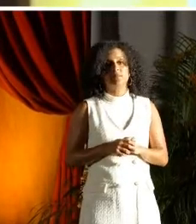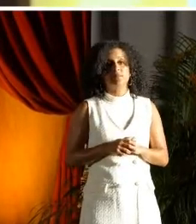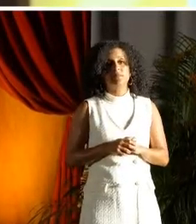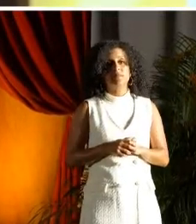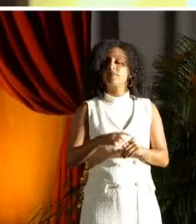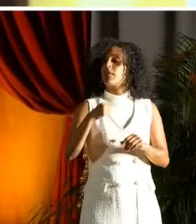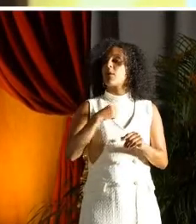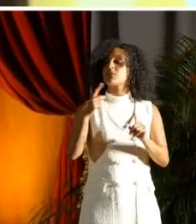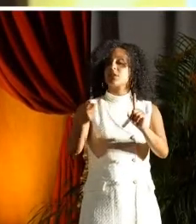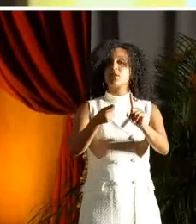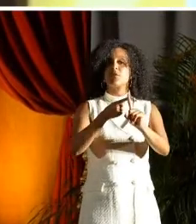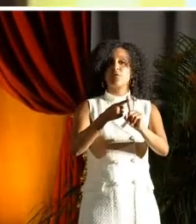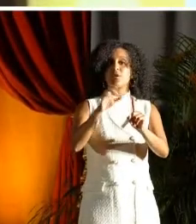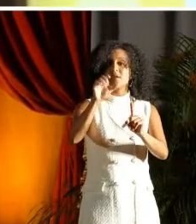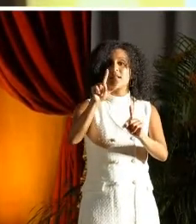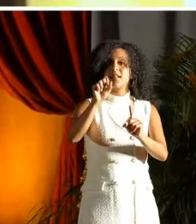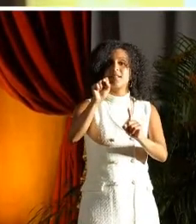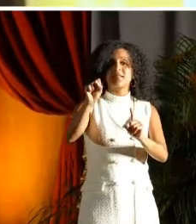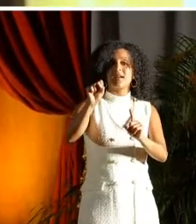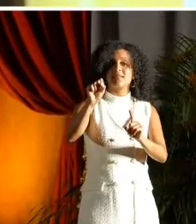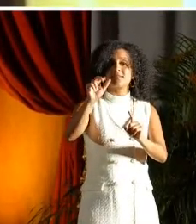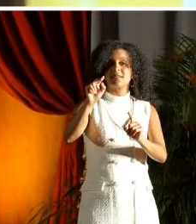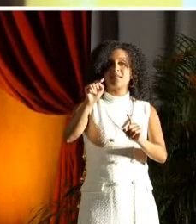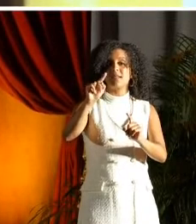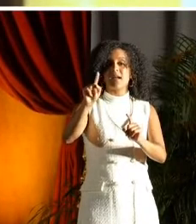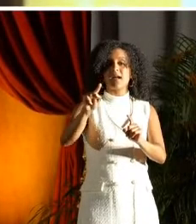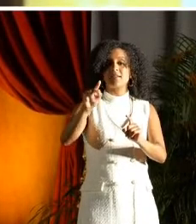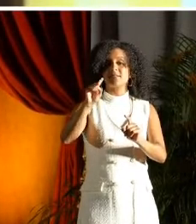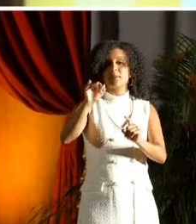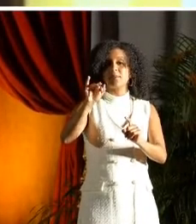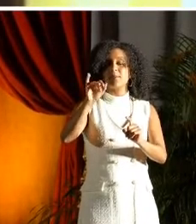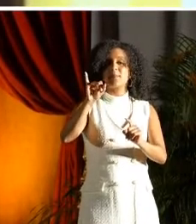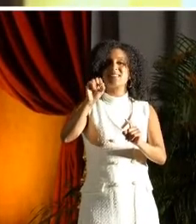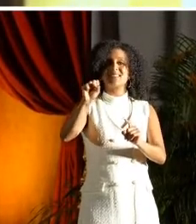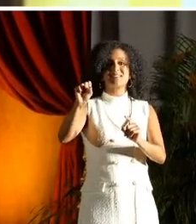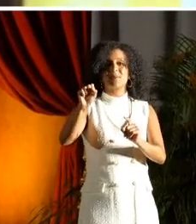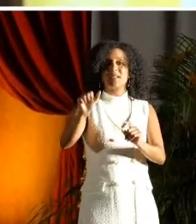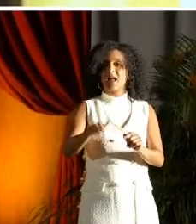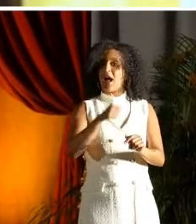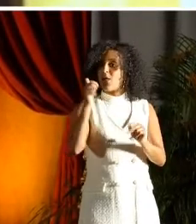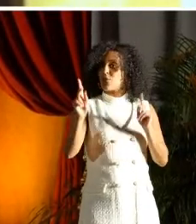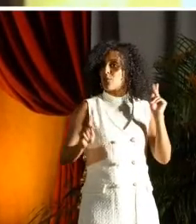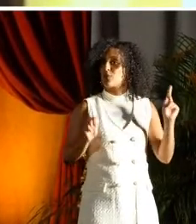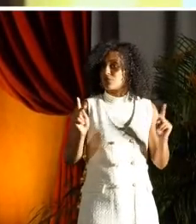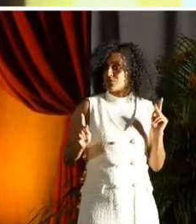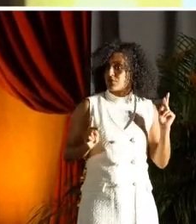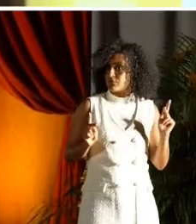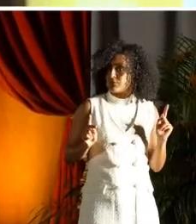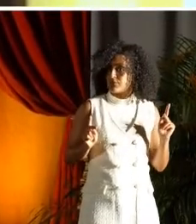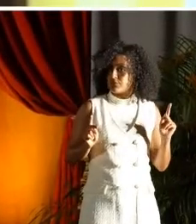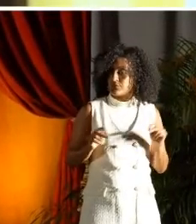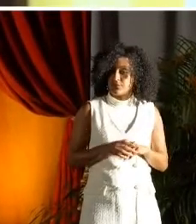I was in the first class in Yazoo City, Mississippi, like every other first grade student